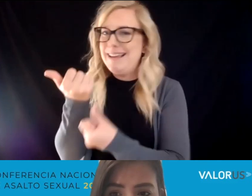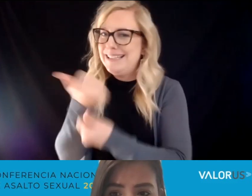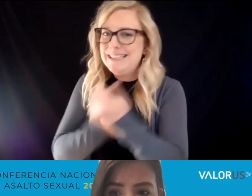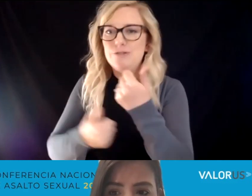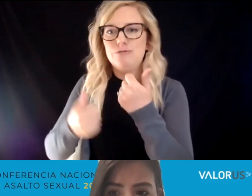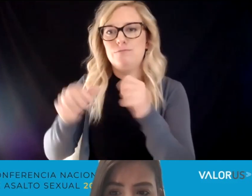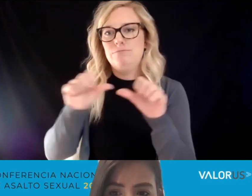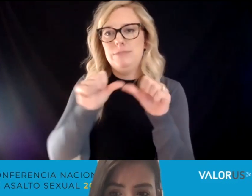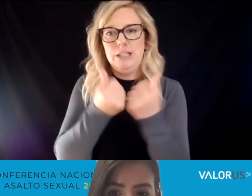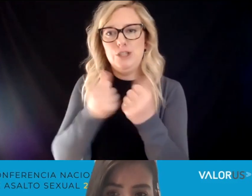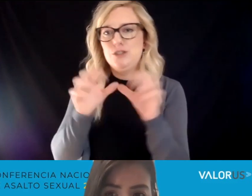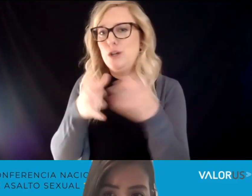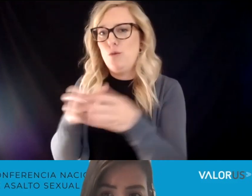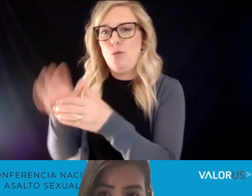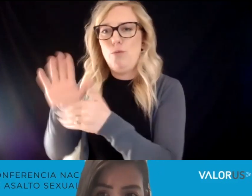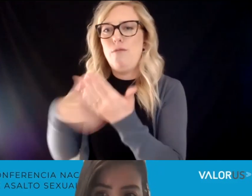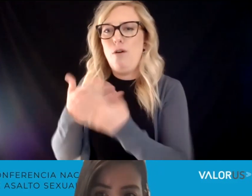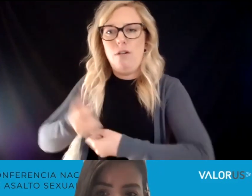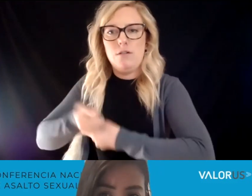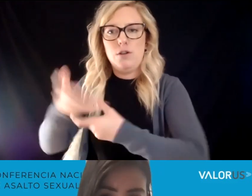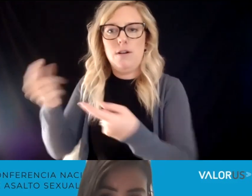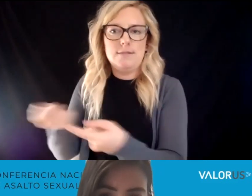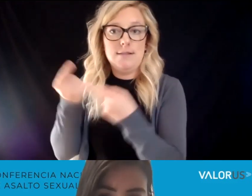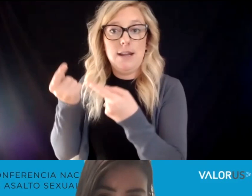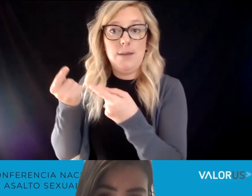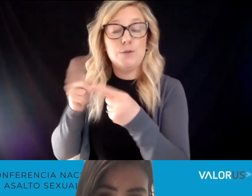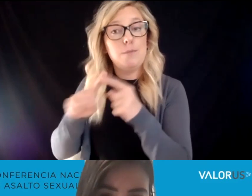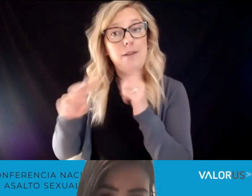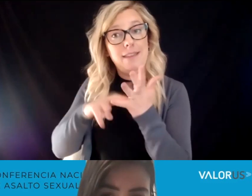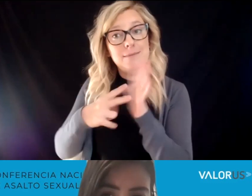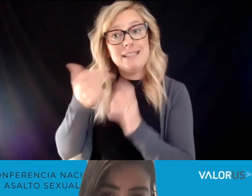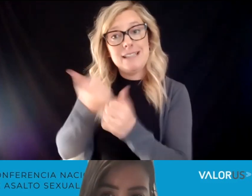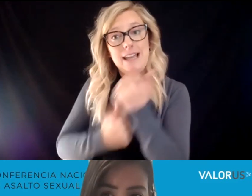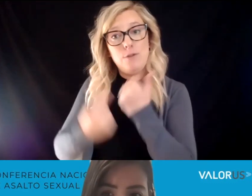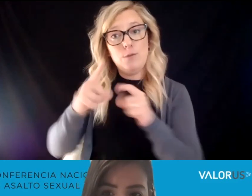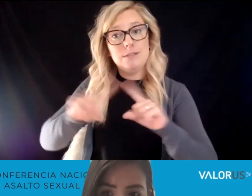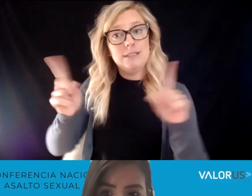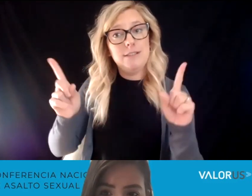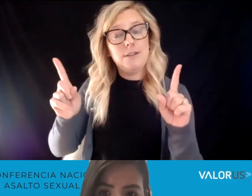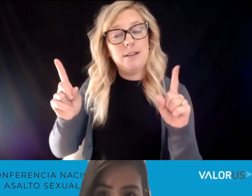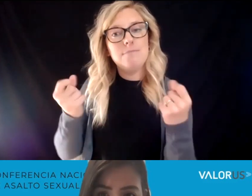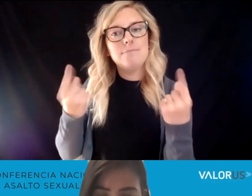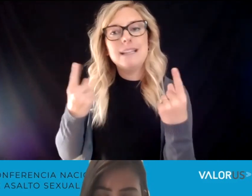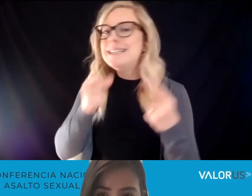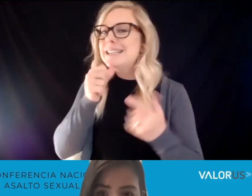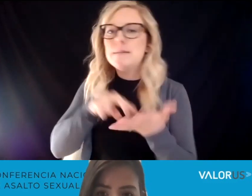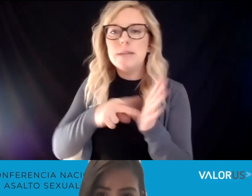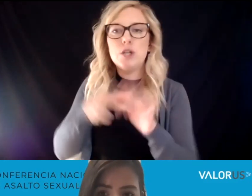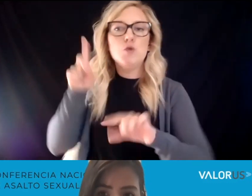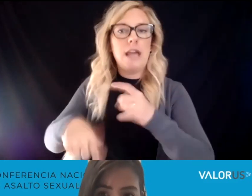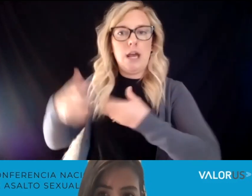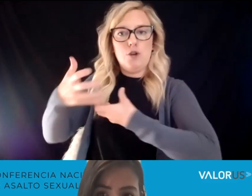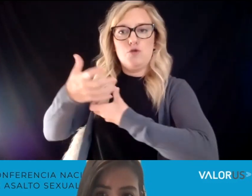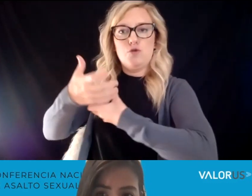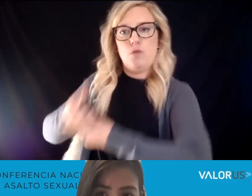Now, what that means is everybody's different, but it doesn't mean that you can't trust people. Some people will